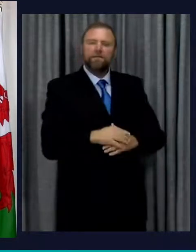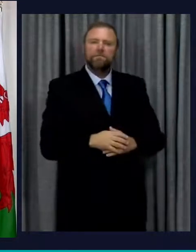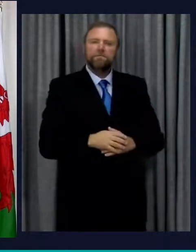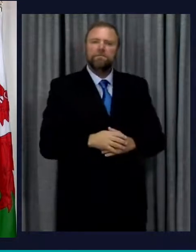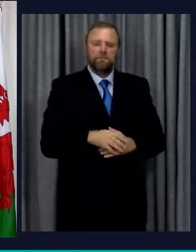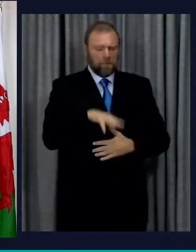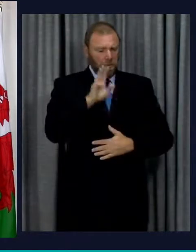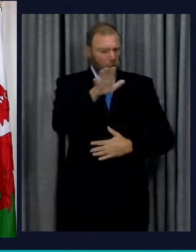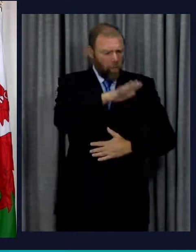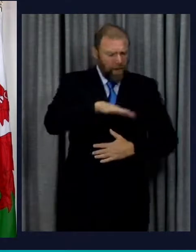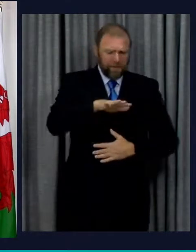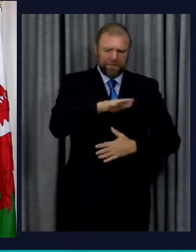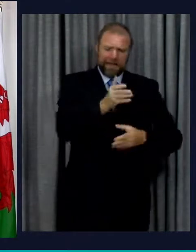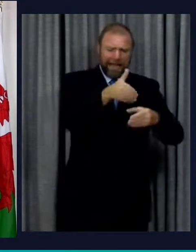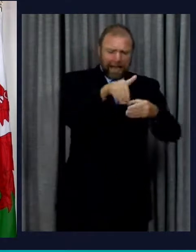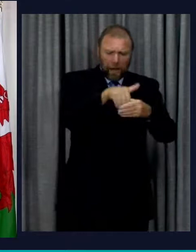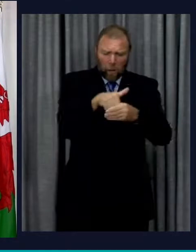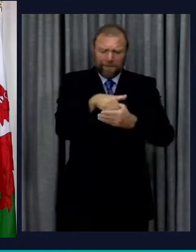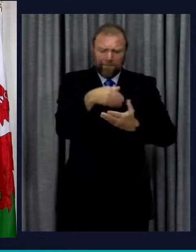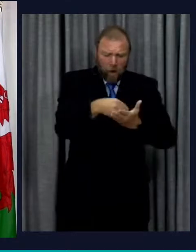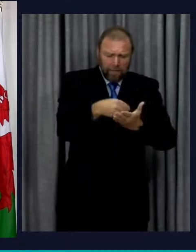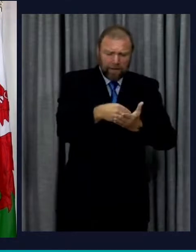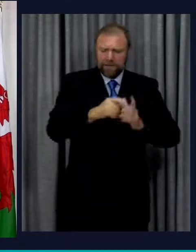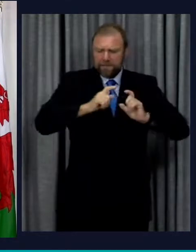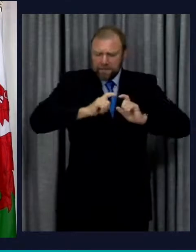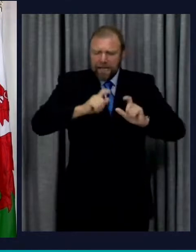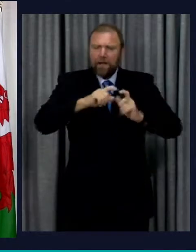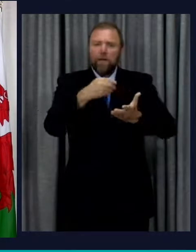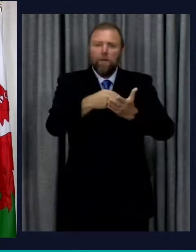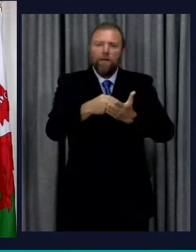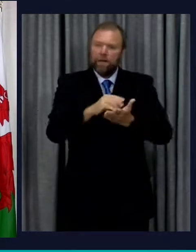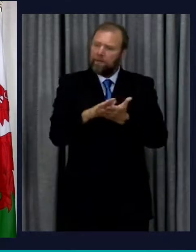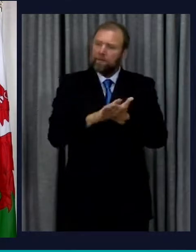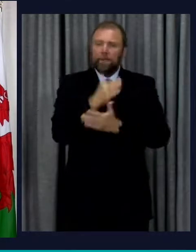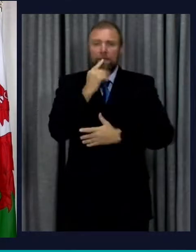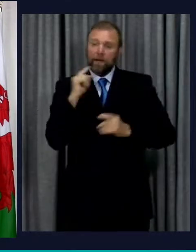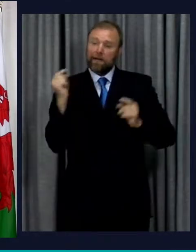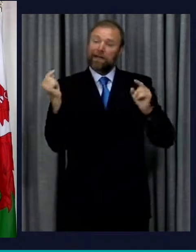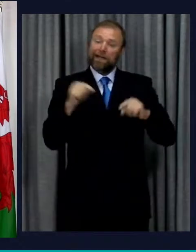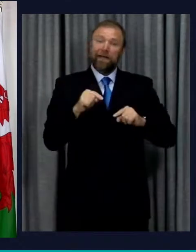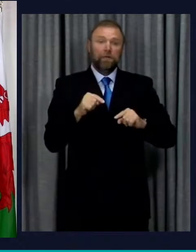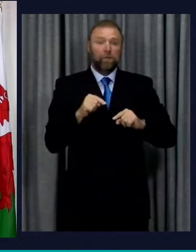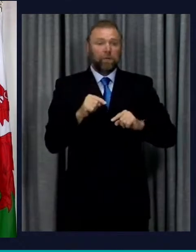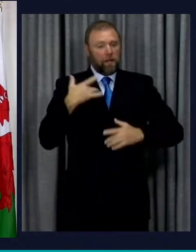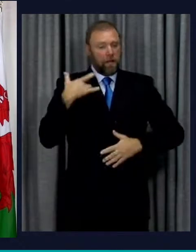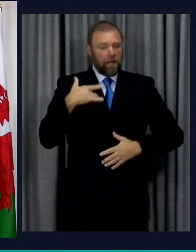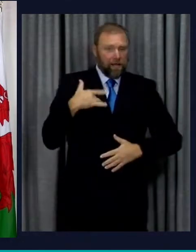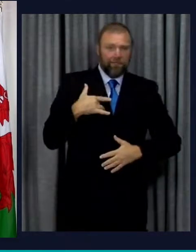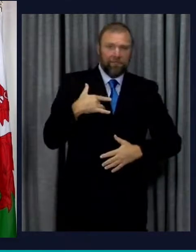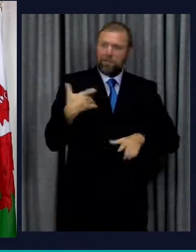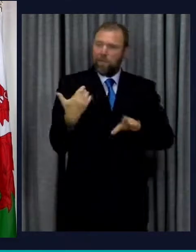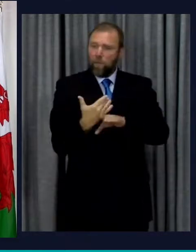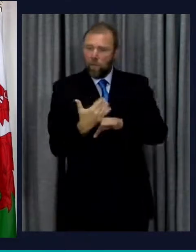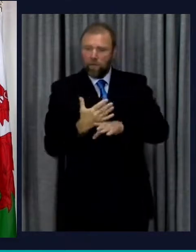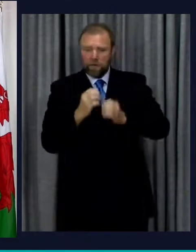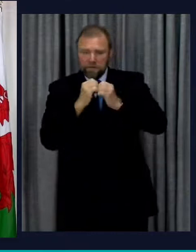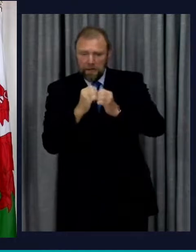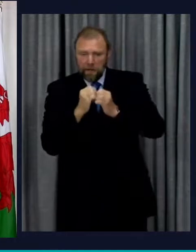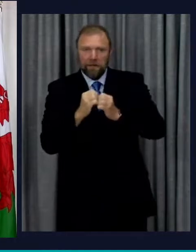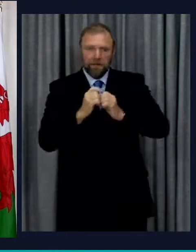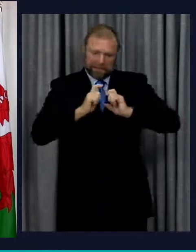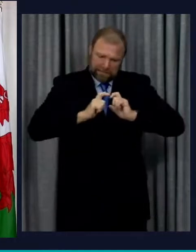sustainable economy attracts people to live, work, study and contribute to our long-term